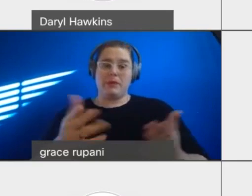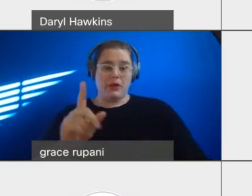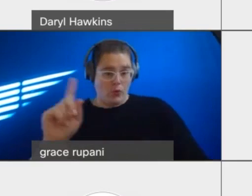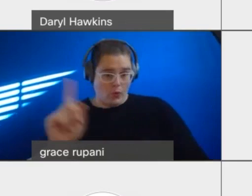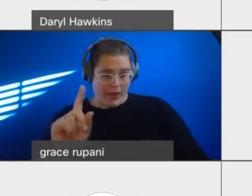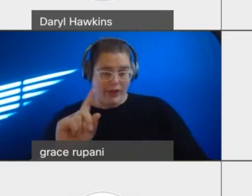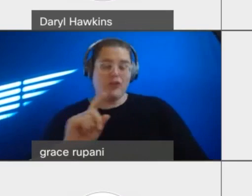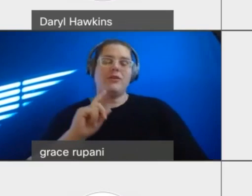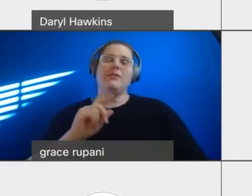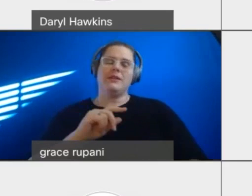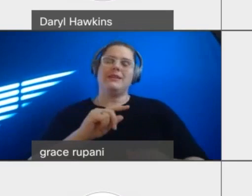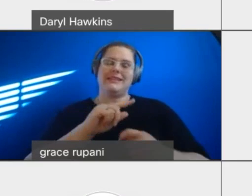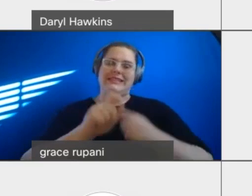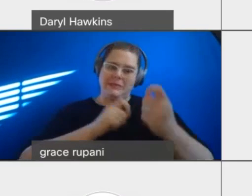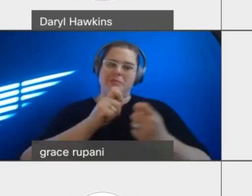I believe